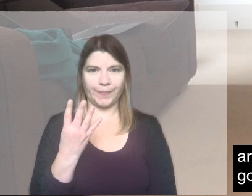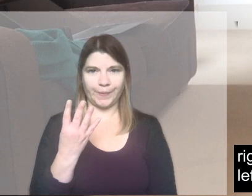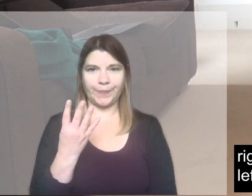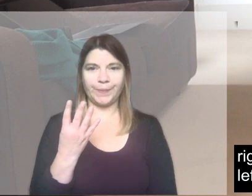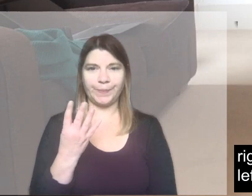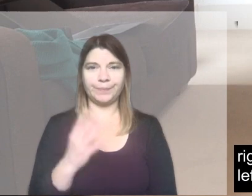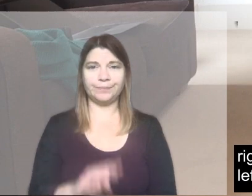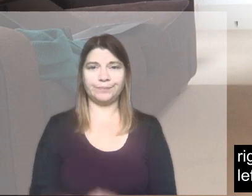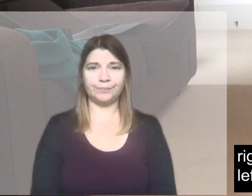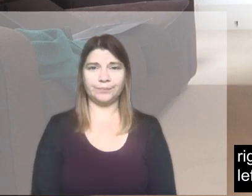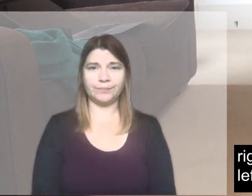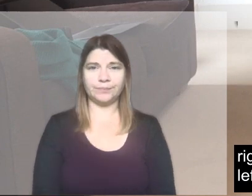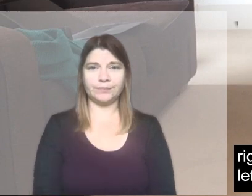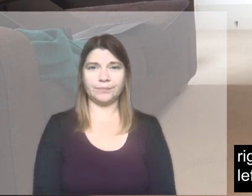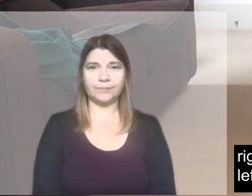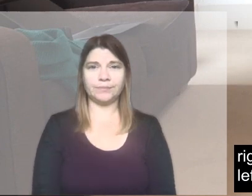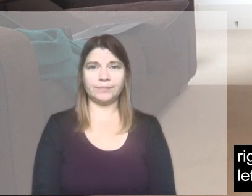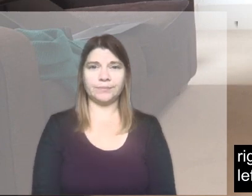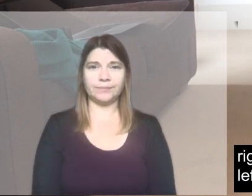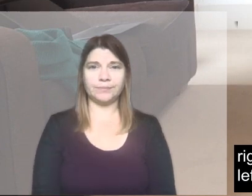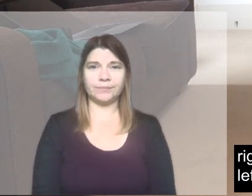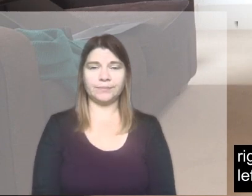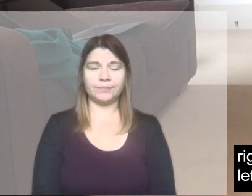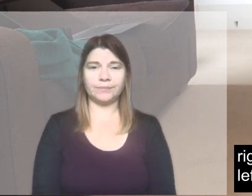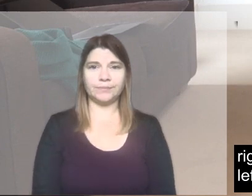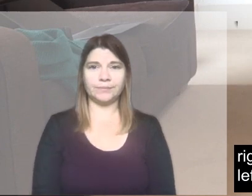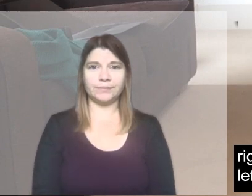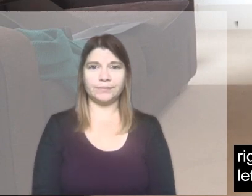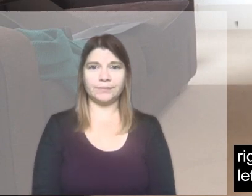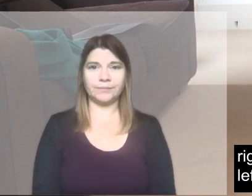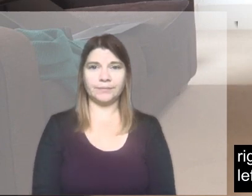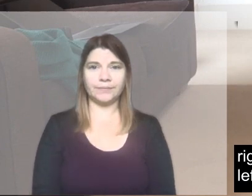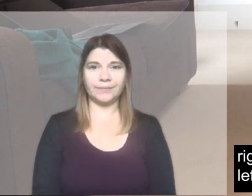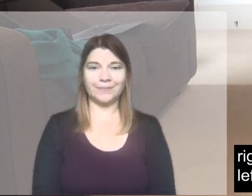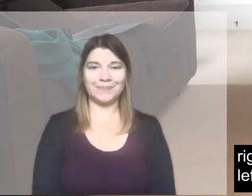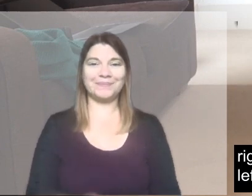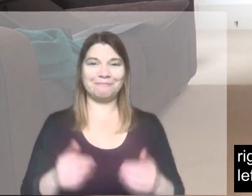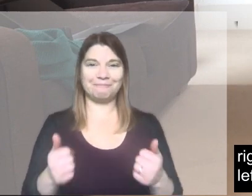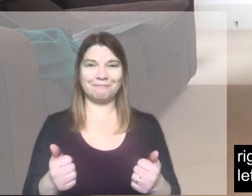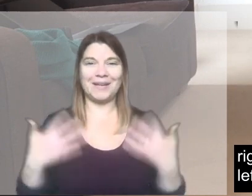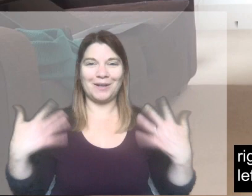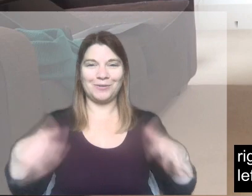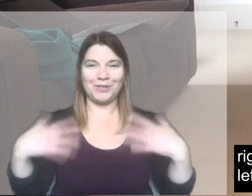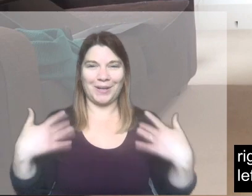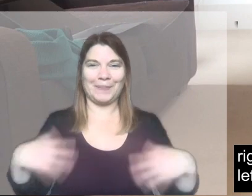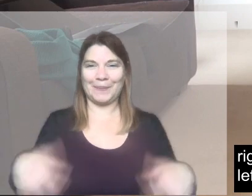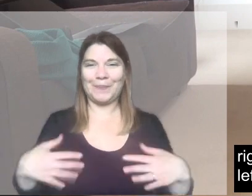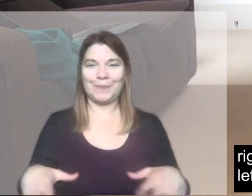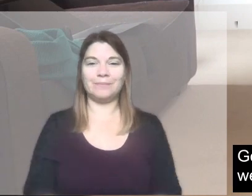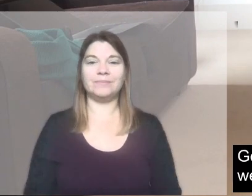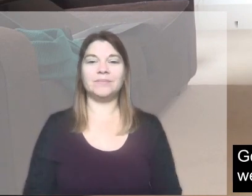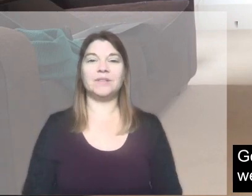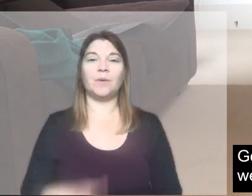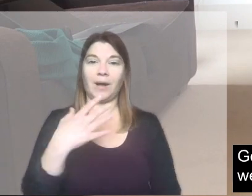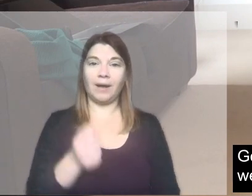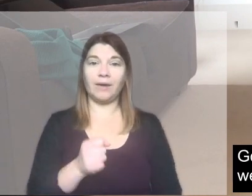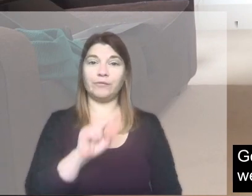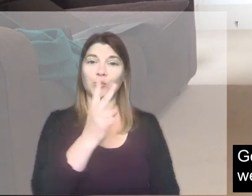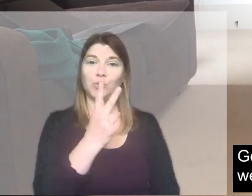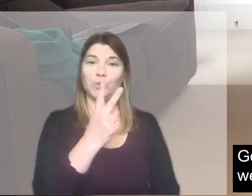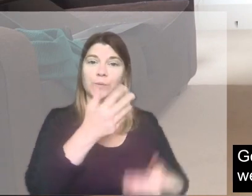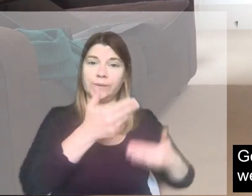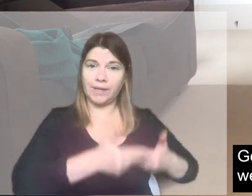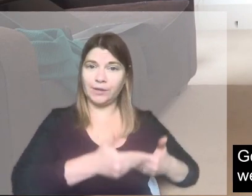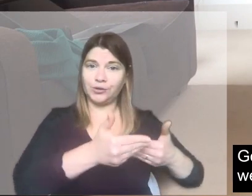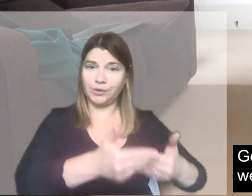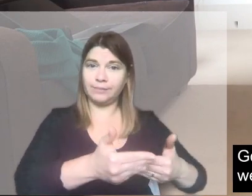four, right arm goes forwards, left arm forwards, right arm back. Good, okay, give your hands a little shake.